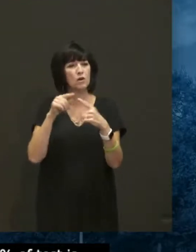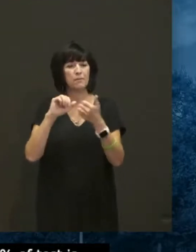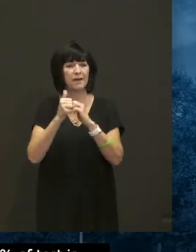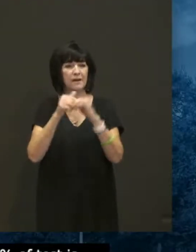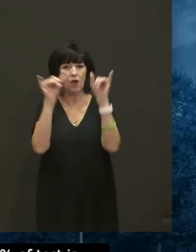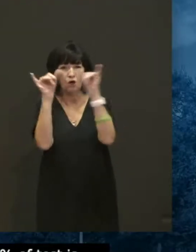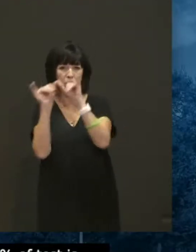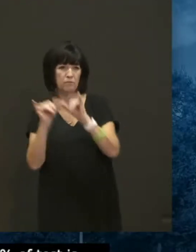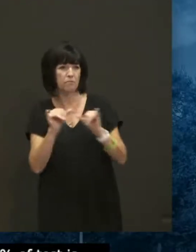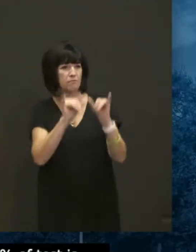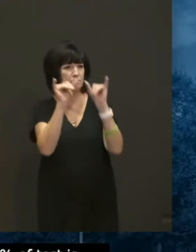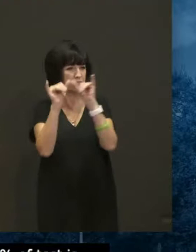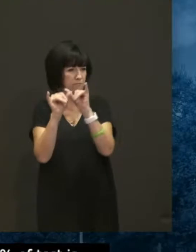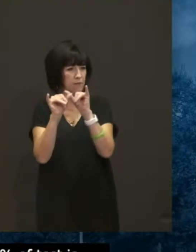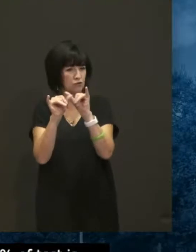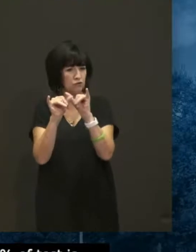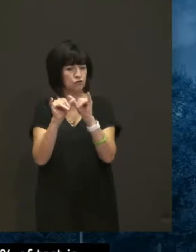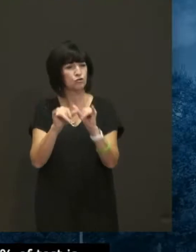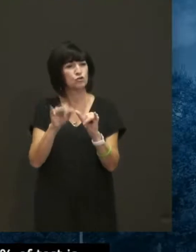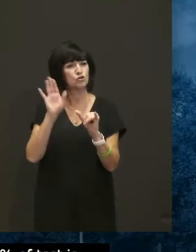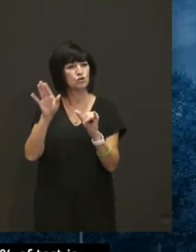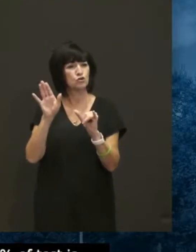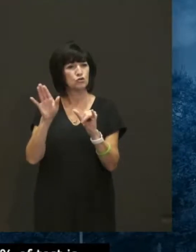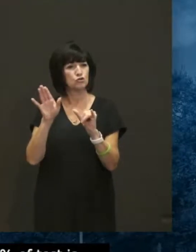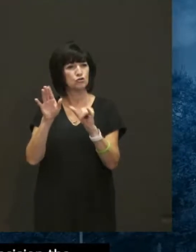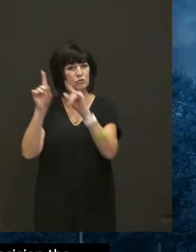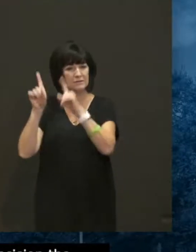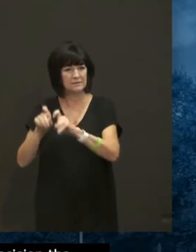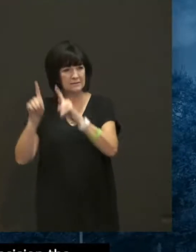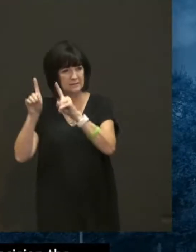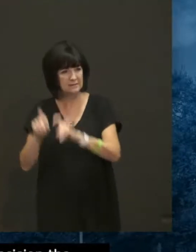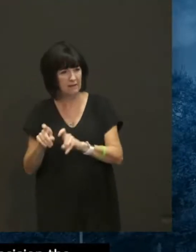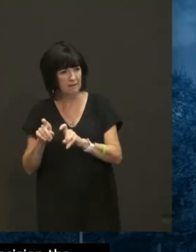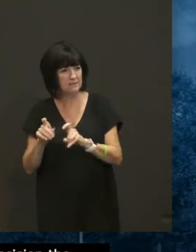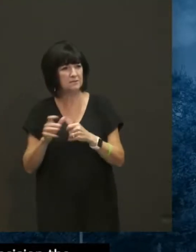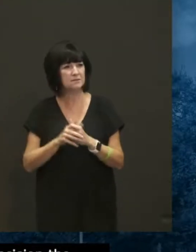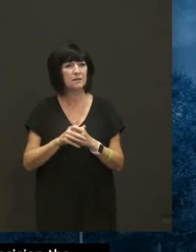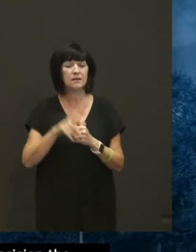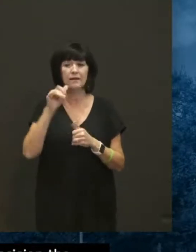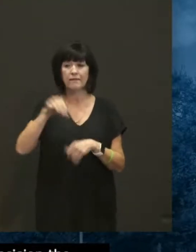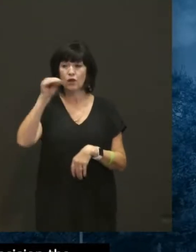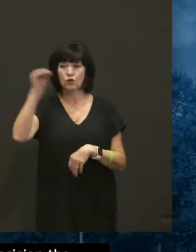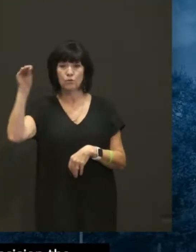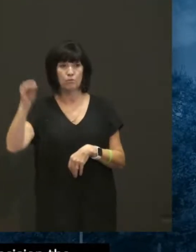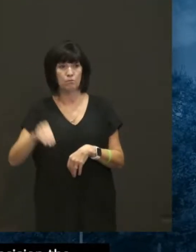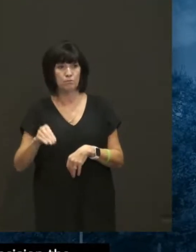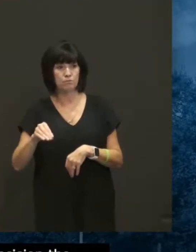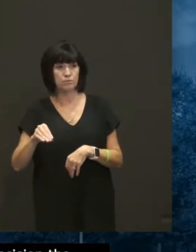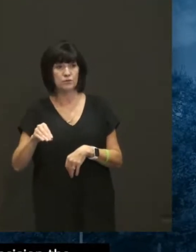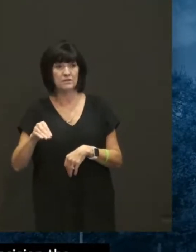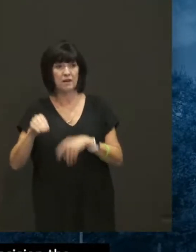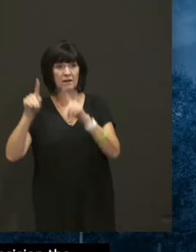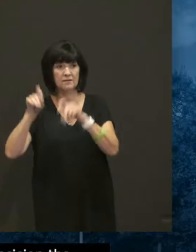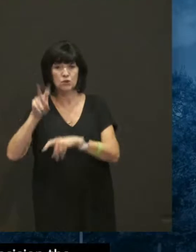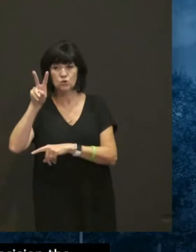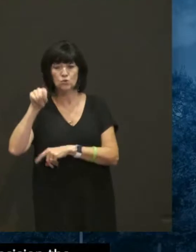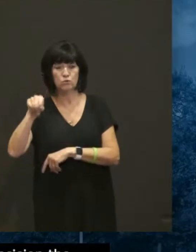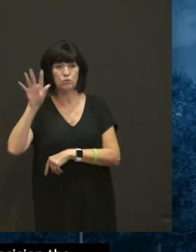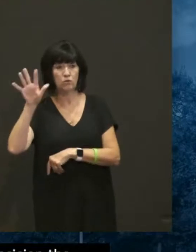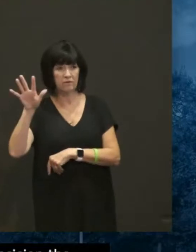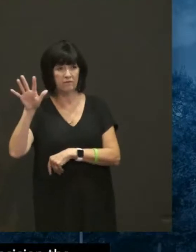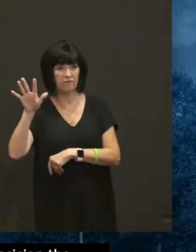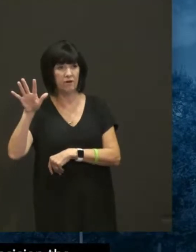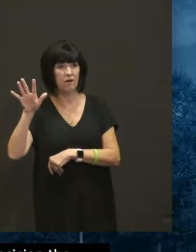school plan is still using the higher percent of persons testing positive. Percent of tests is 2.5% on the rolling